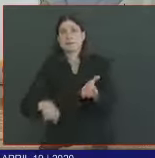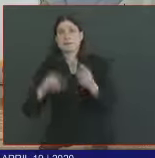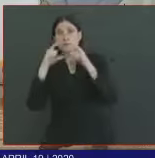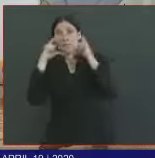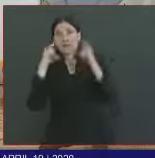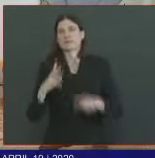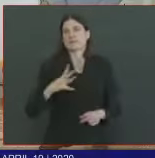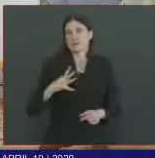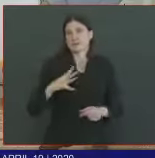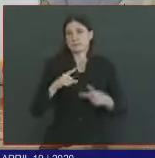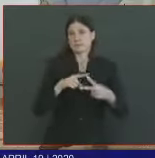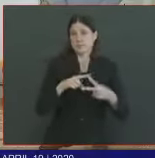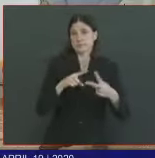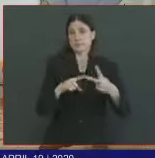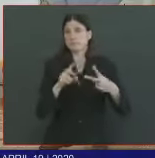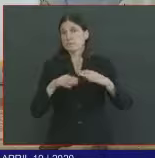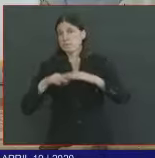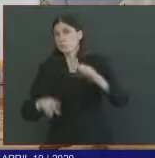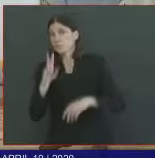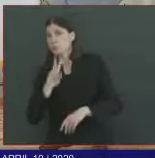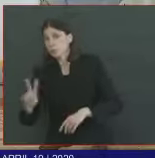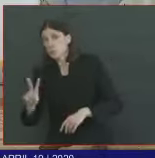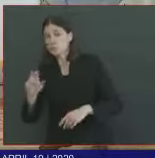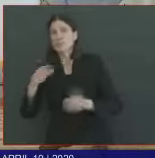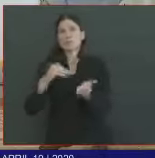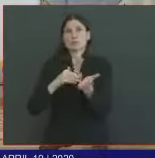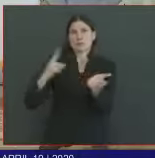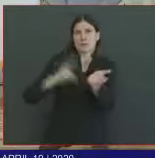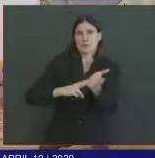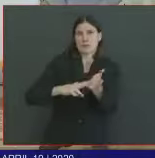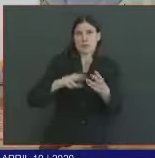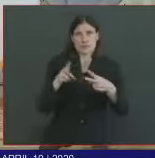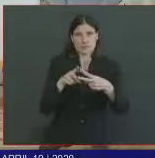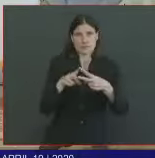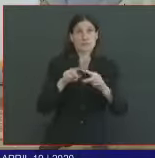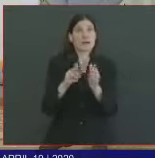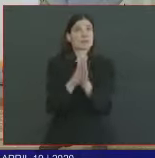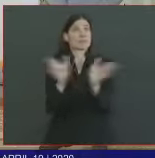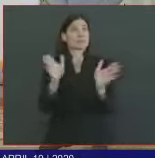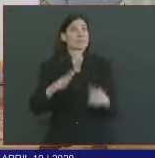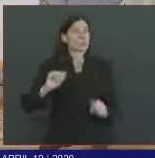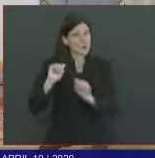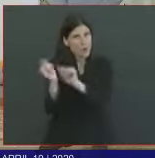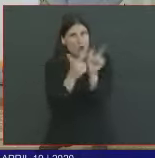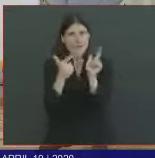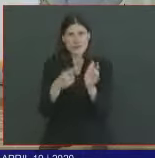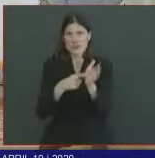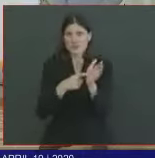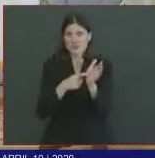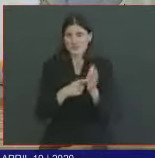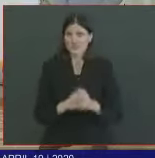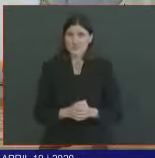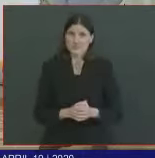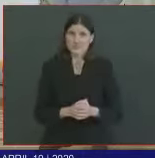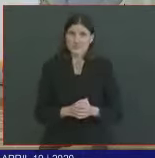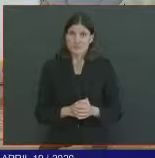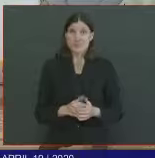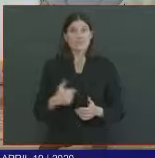there was a bit of confusion, what I haven't said yet is